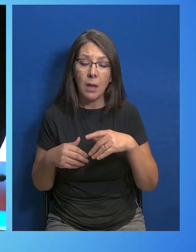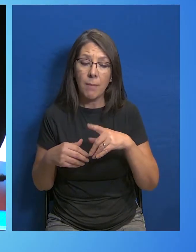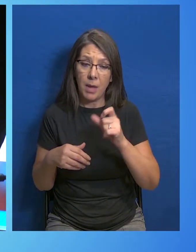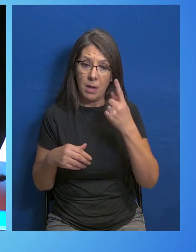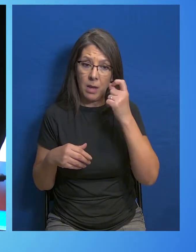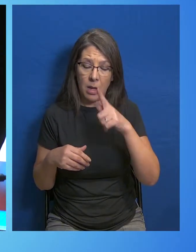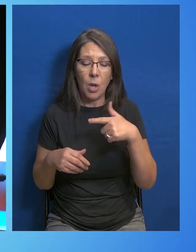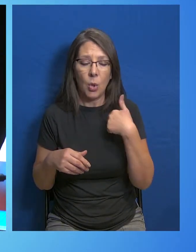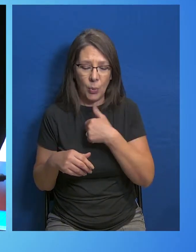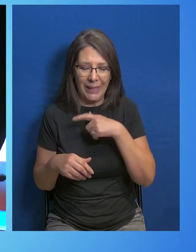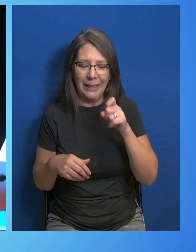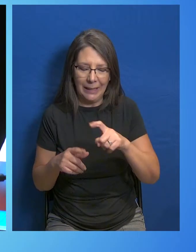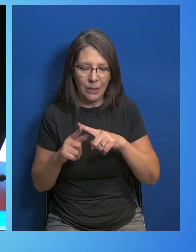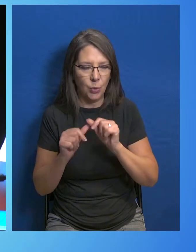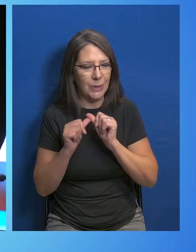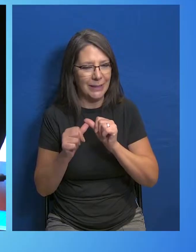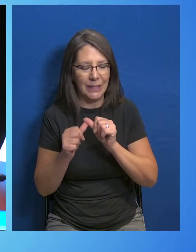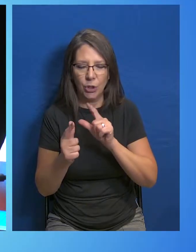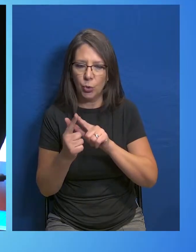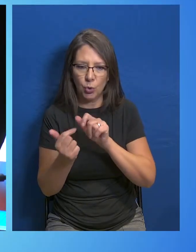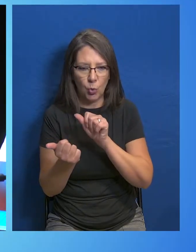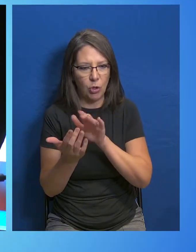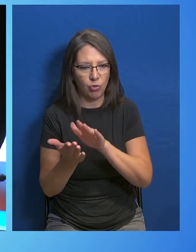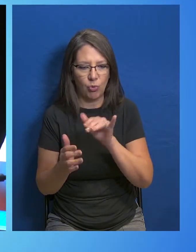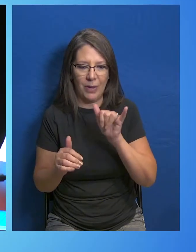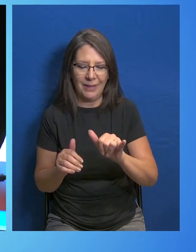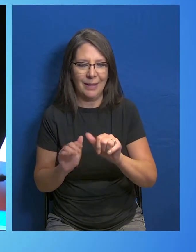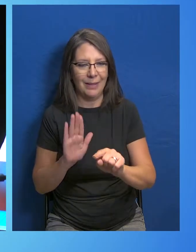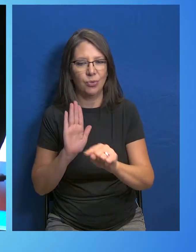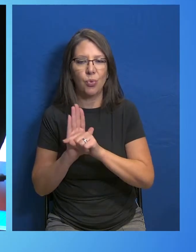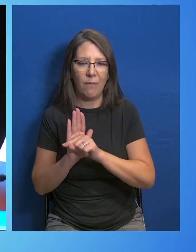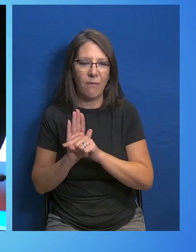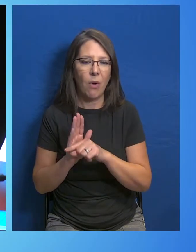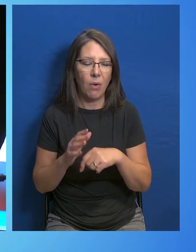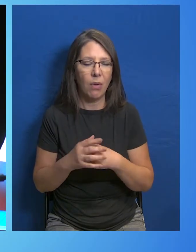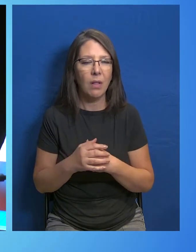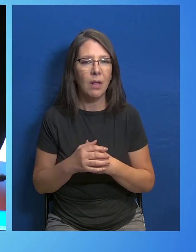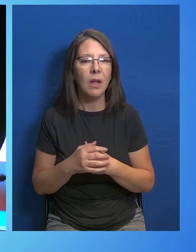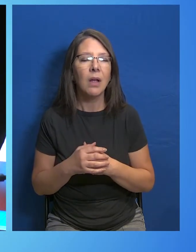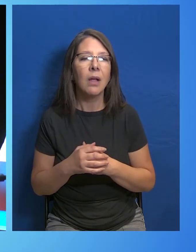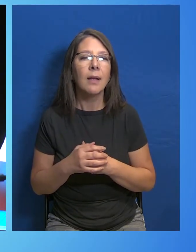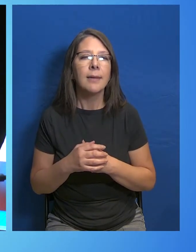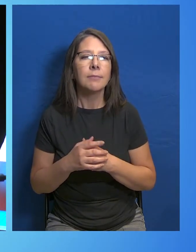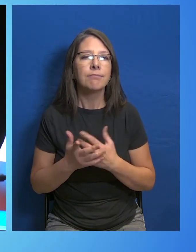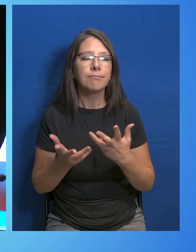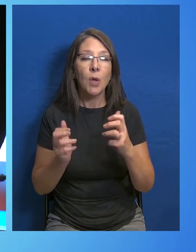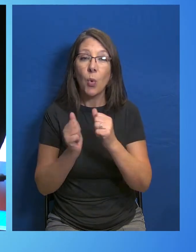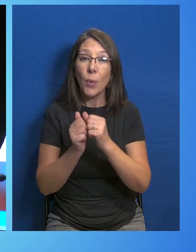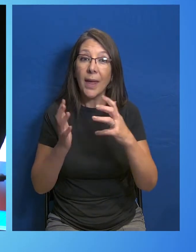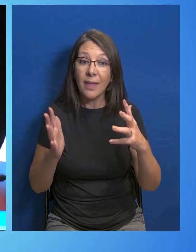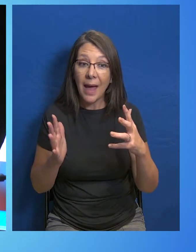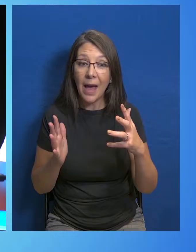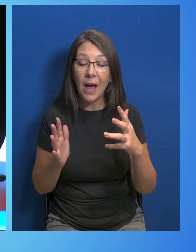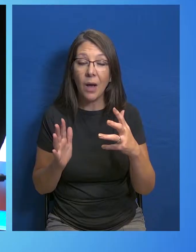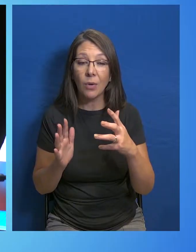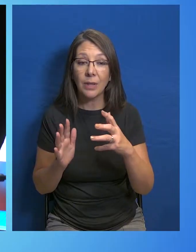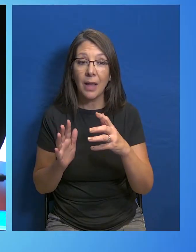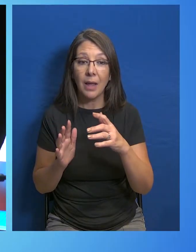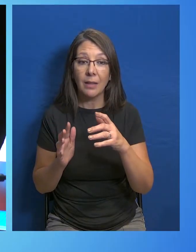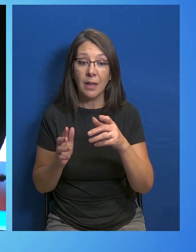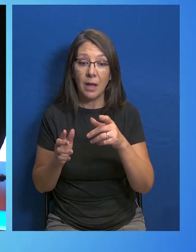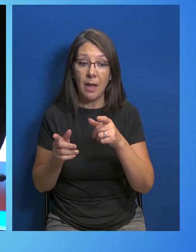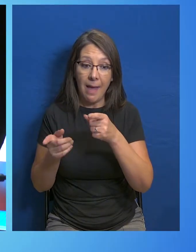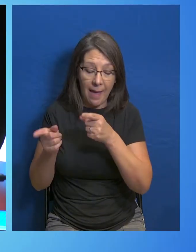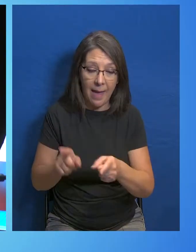we continue to address the shortfall. So without actually making the shortfalls, we won't ensure